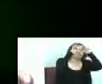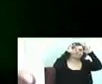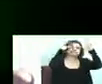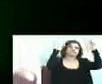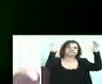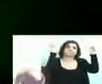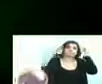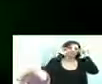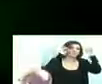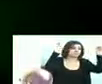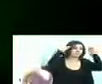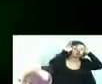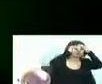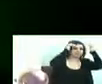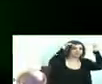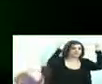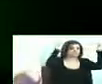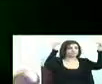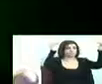Imagine this.